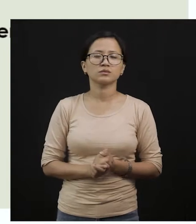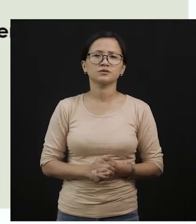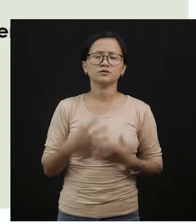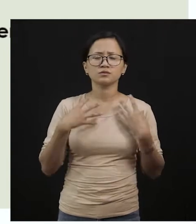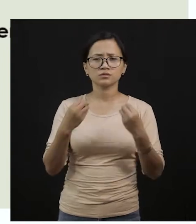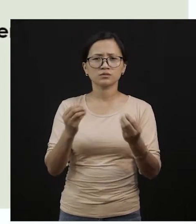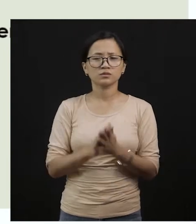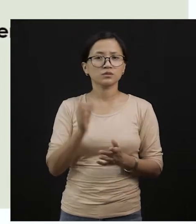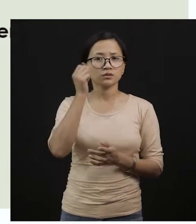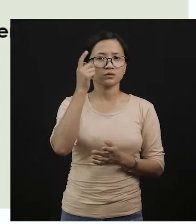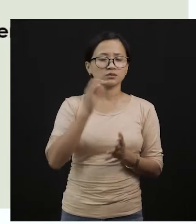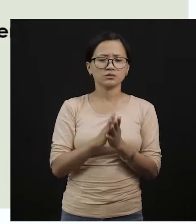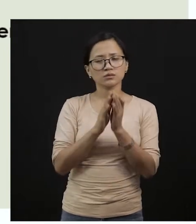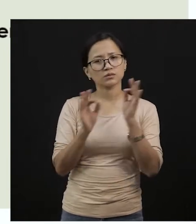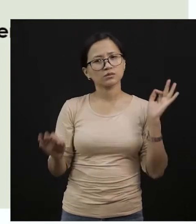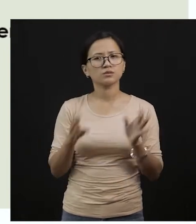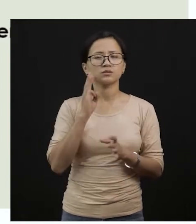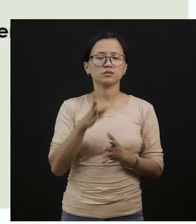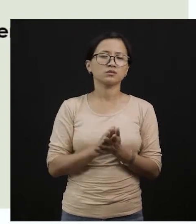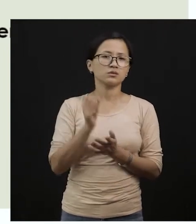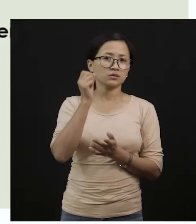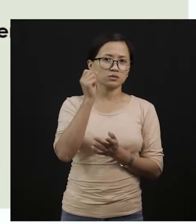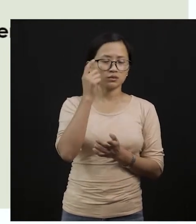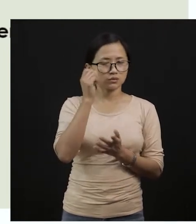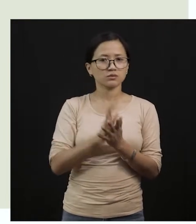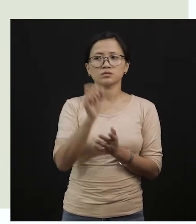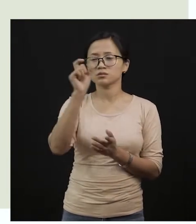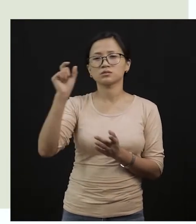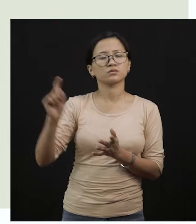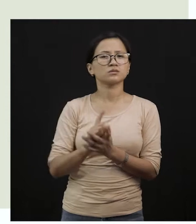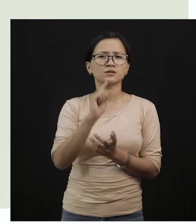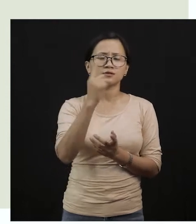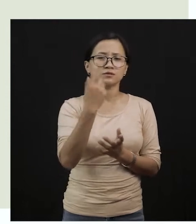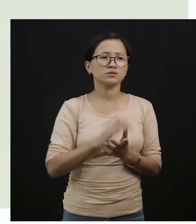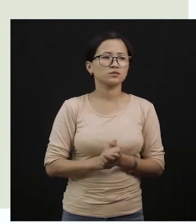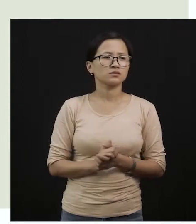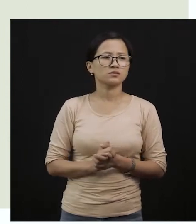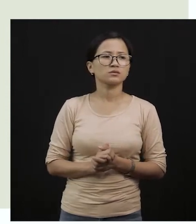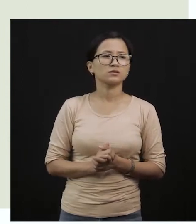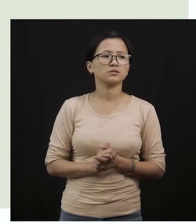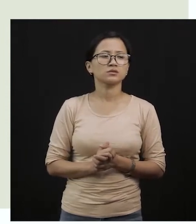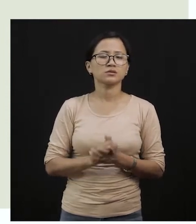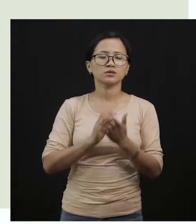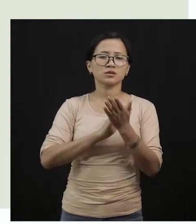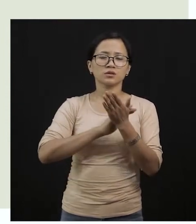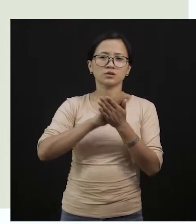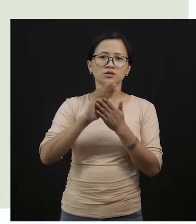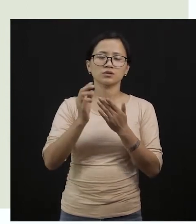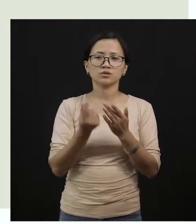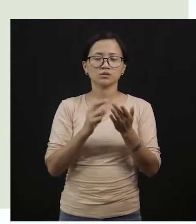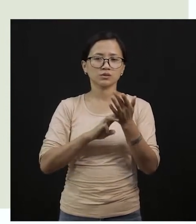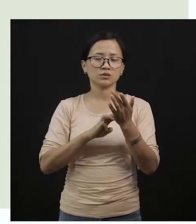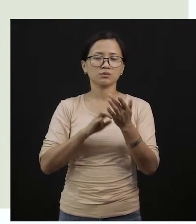want to understand the story well, you have to understand the words first. Next, what is this?